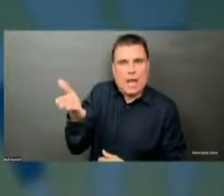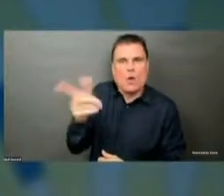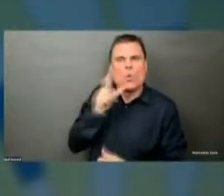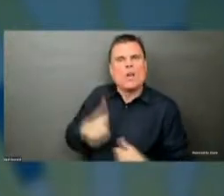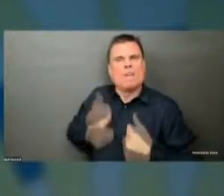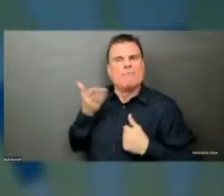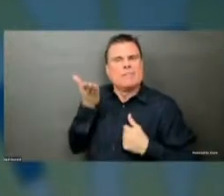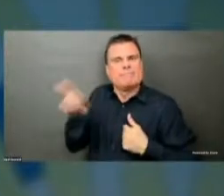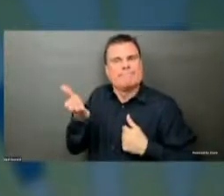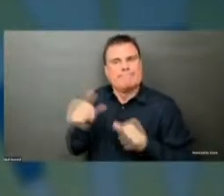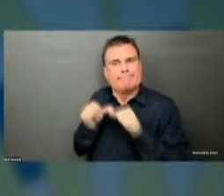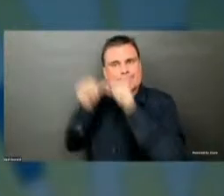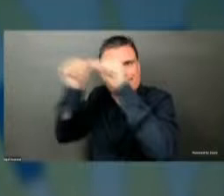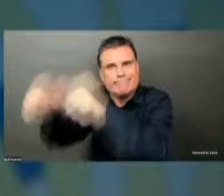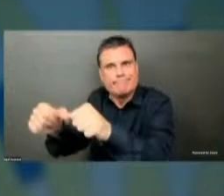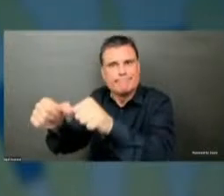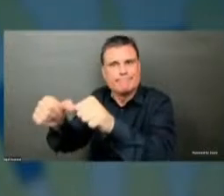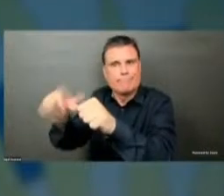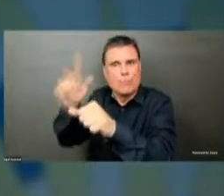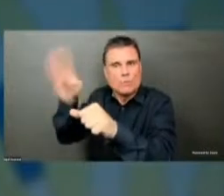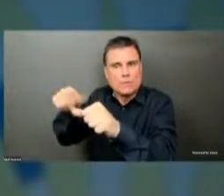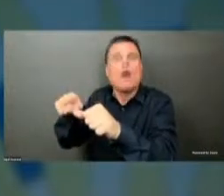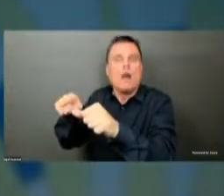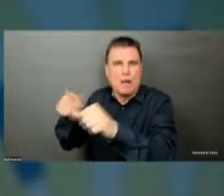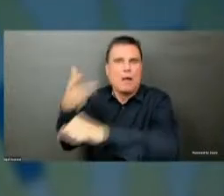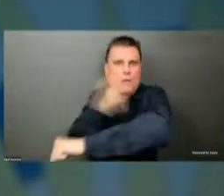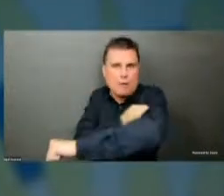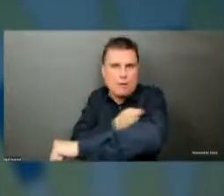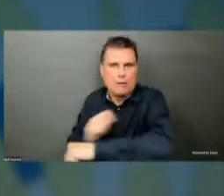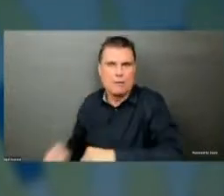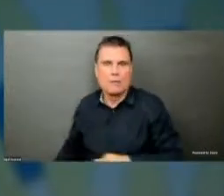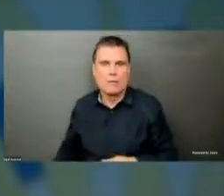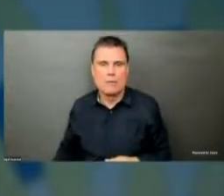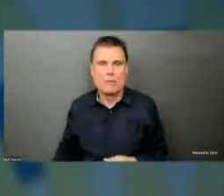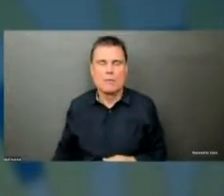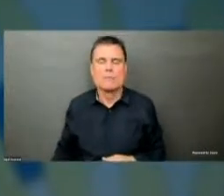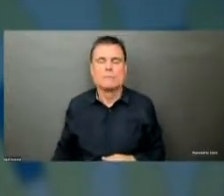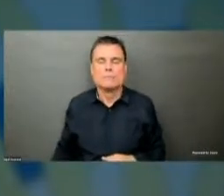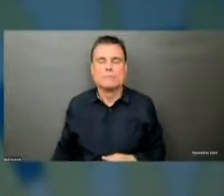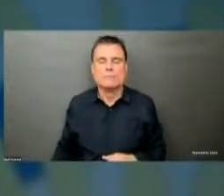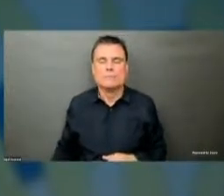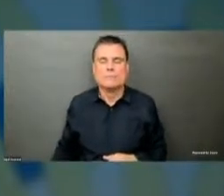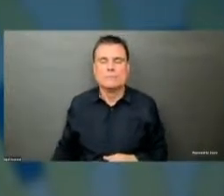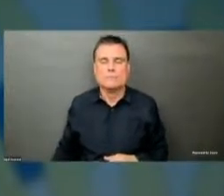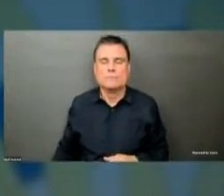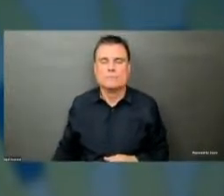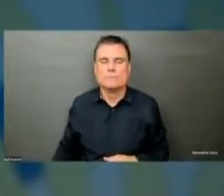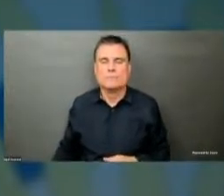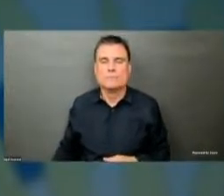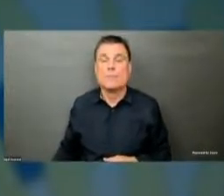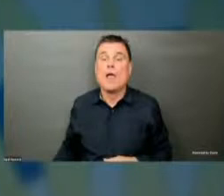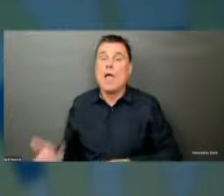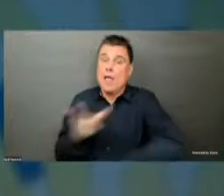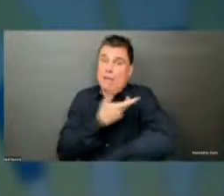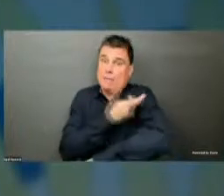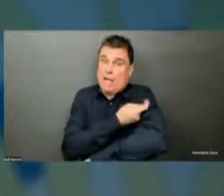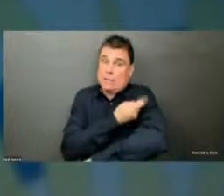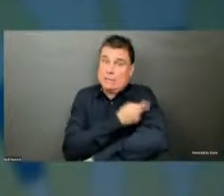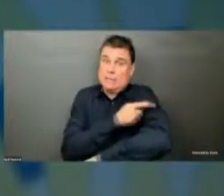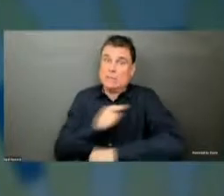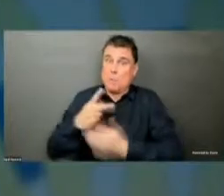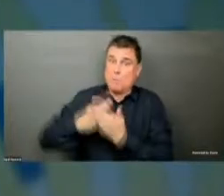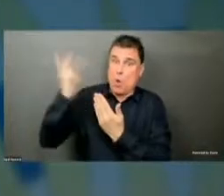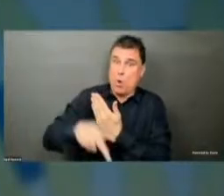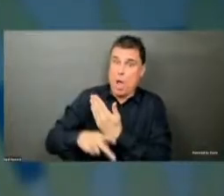immunization program is making sure that we have a safety surveillance system that allows us to know every